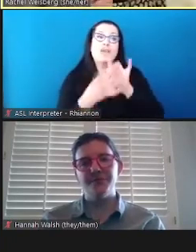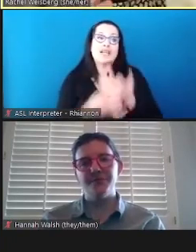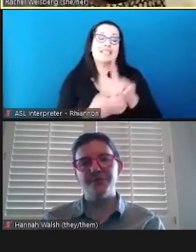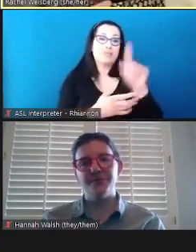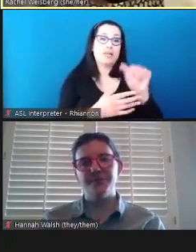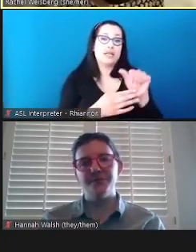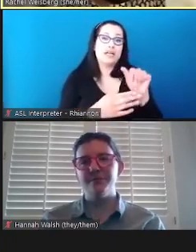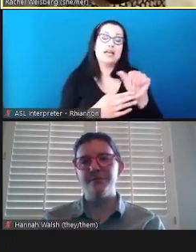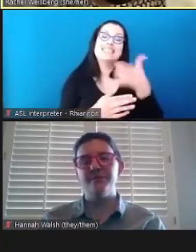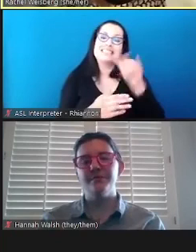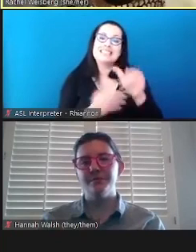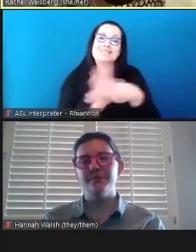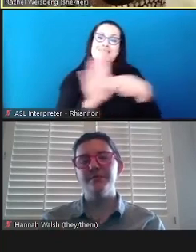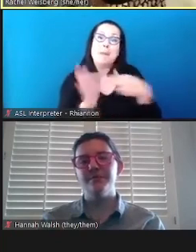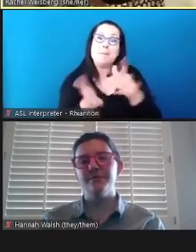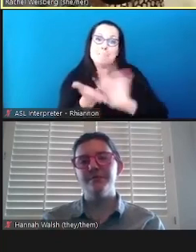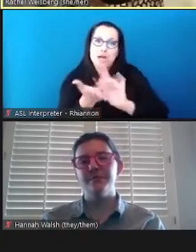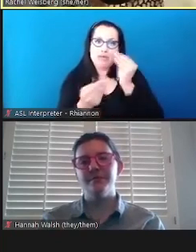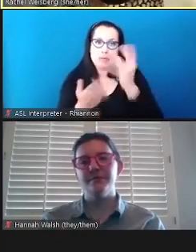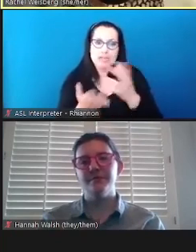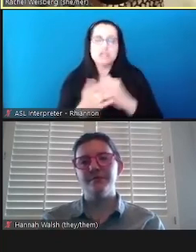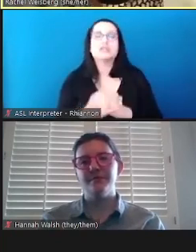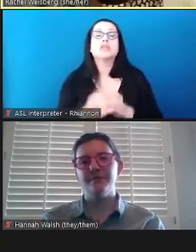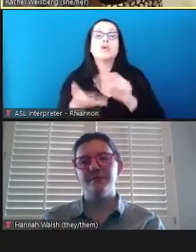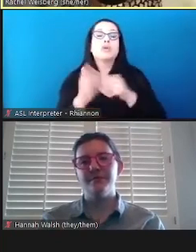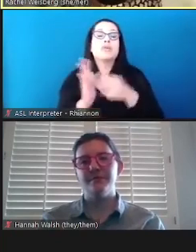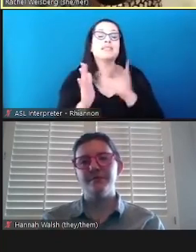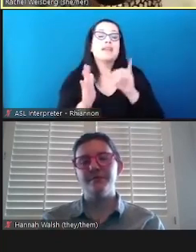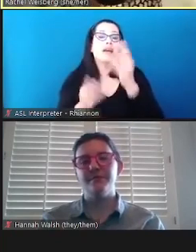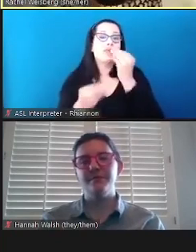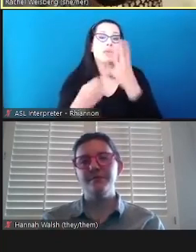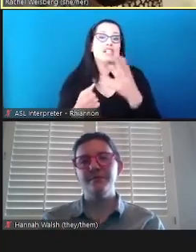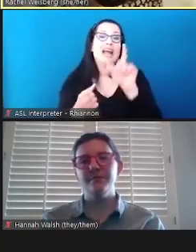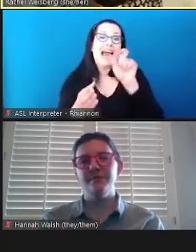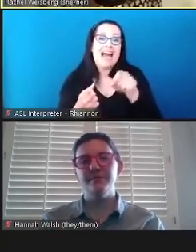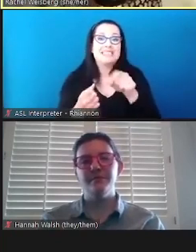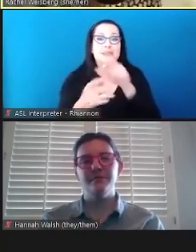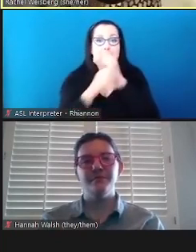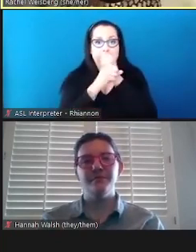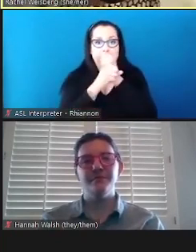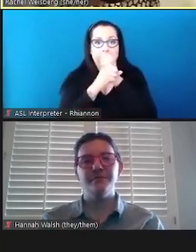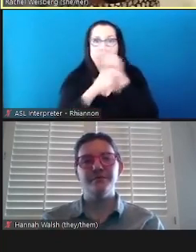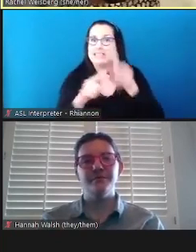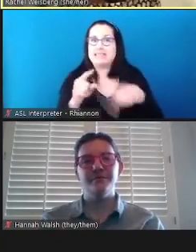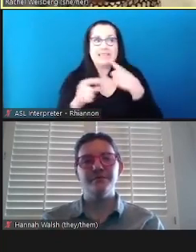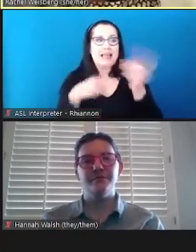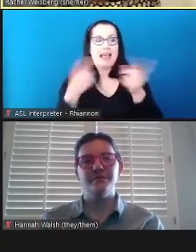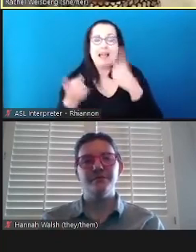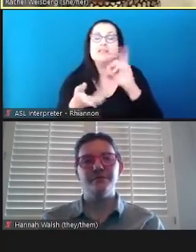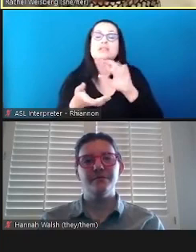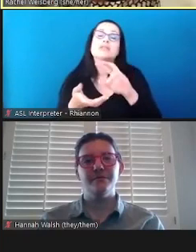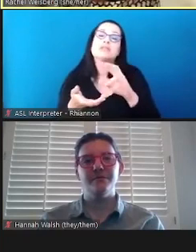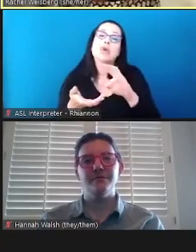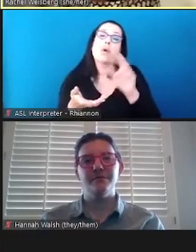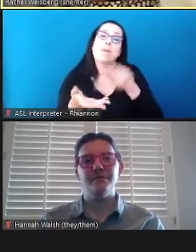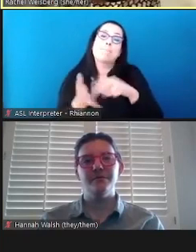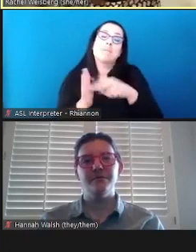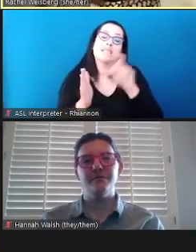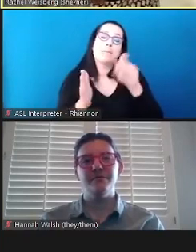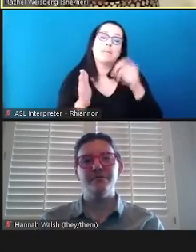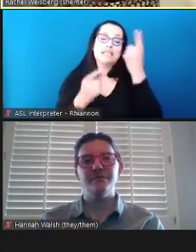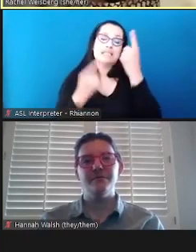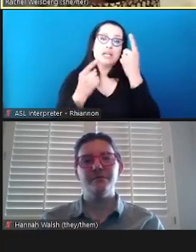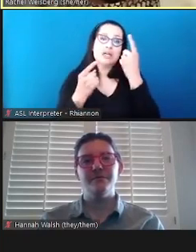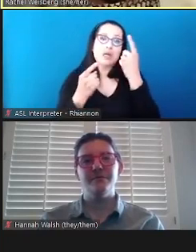still medical information. That information does need to be kept confidential, right? So it has to be considered, it